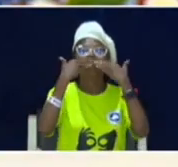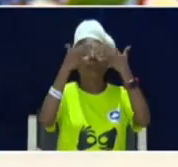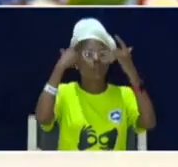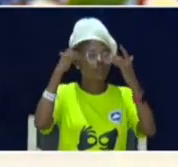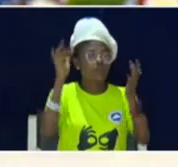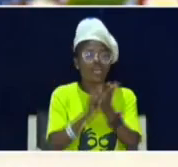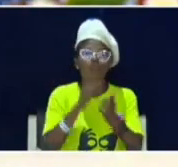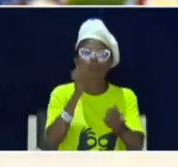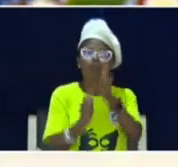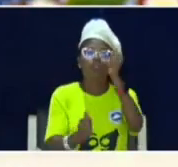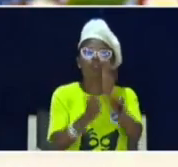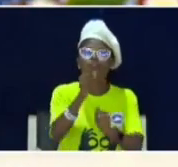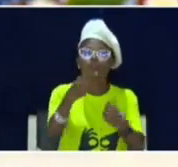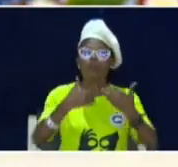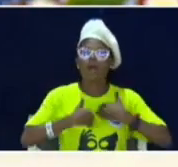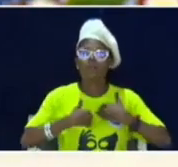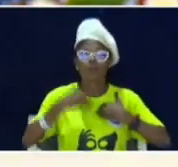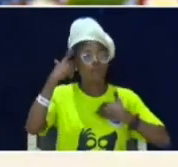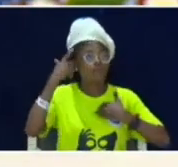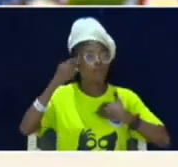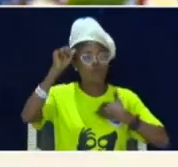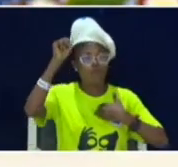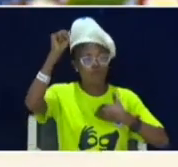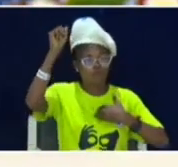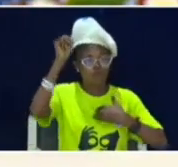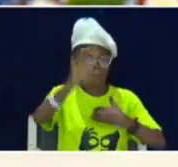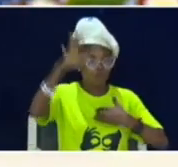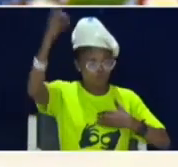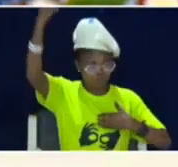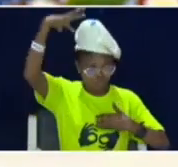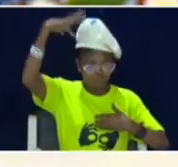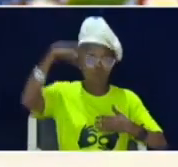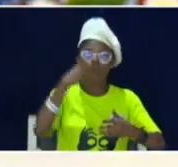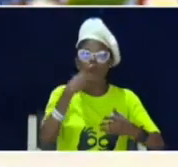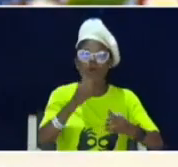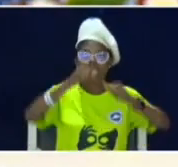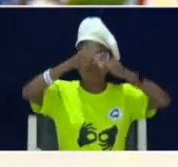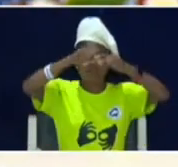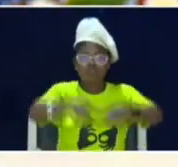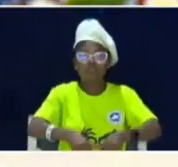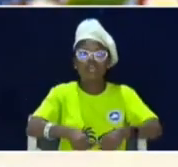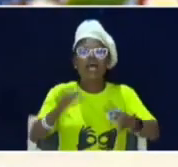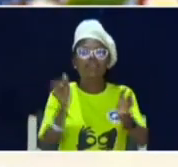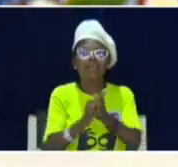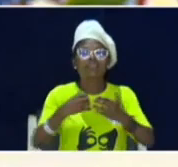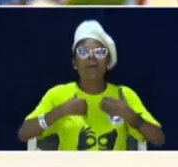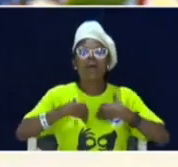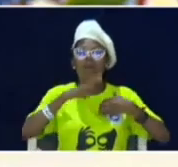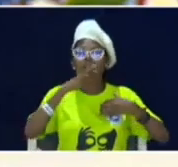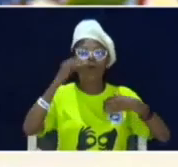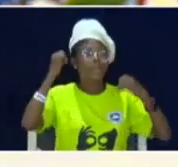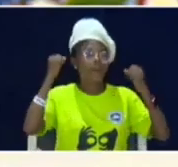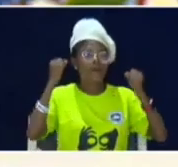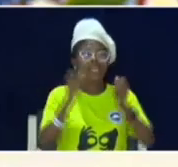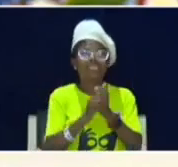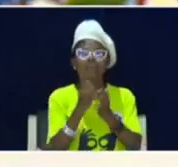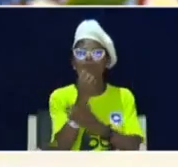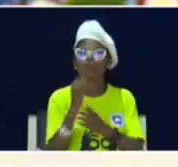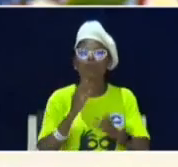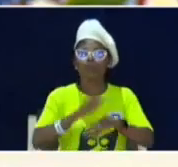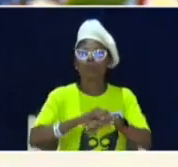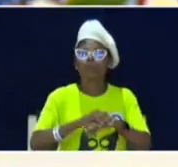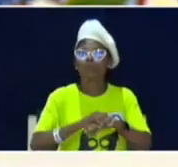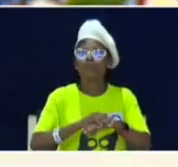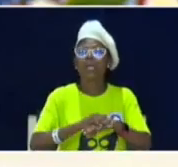done. Thank you for your grace that has sustained us. Thank you for your power at work in this place.